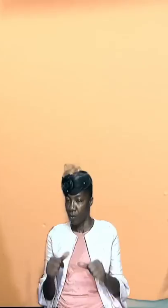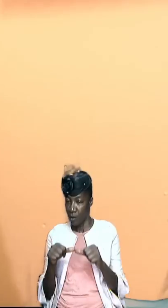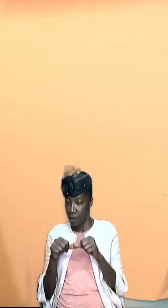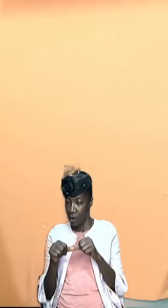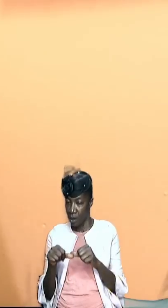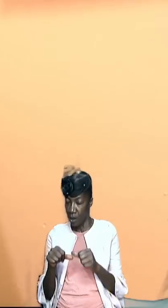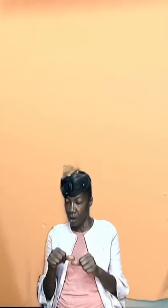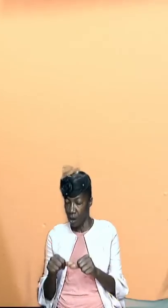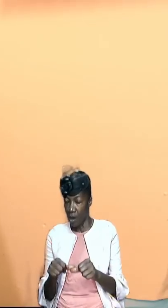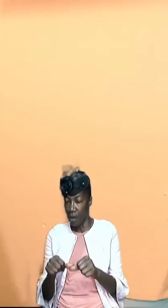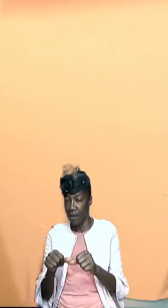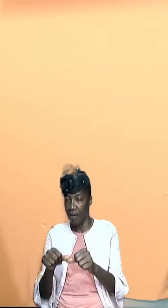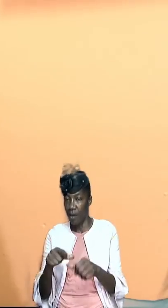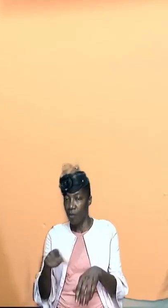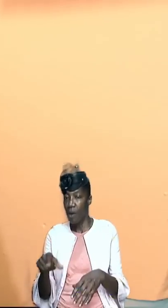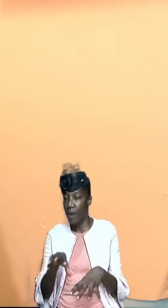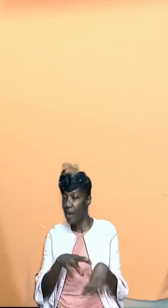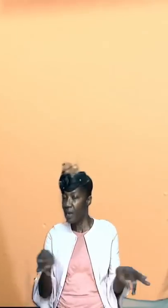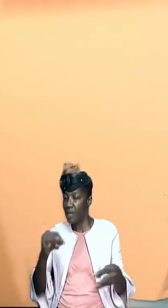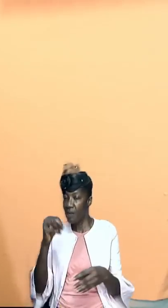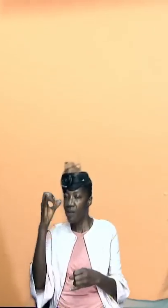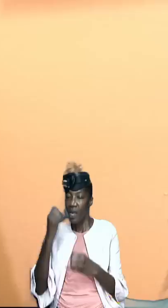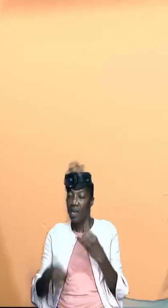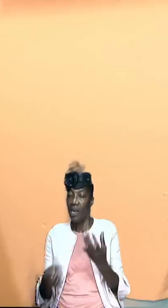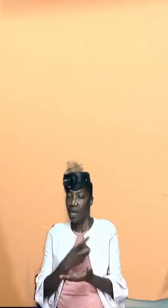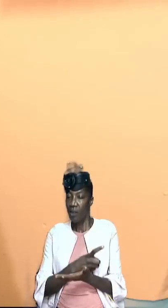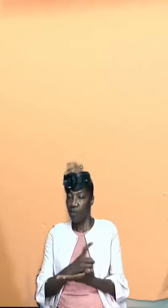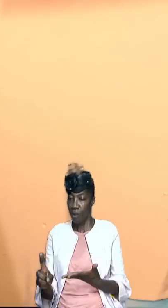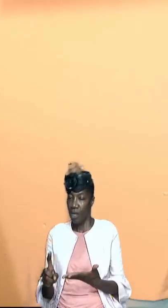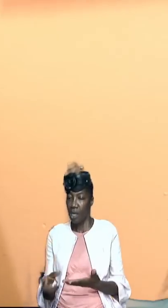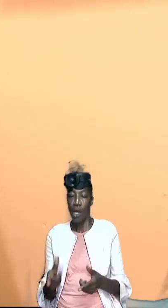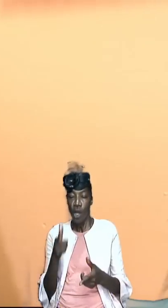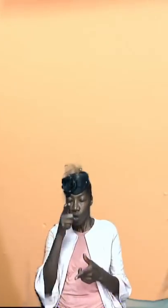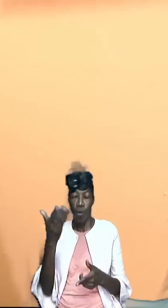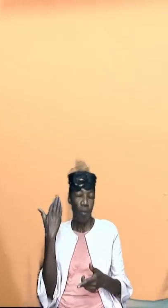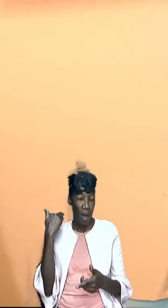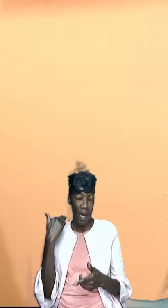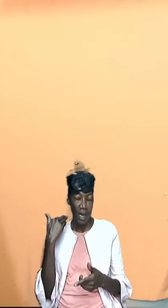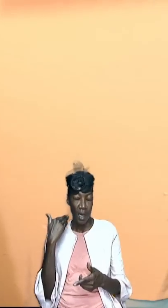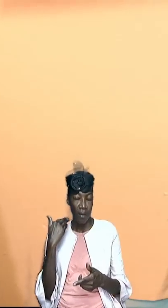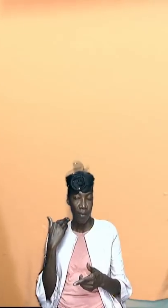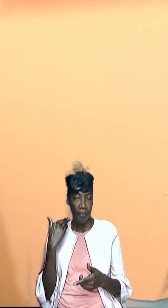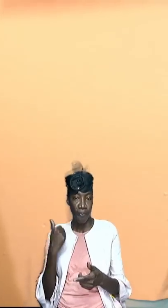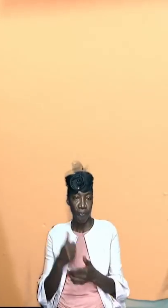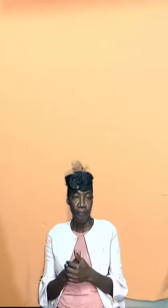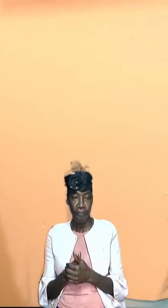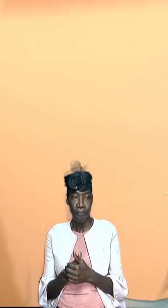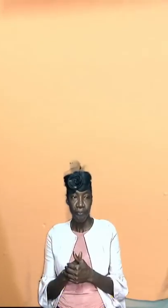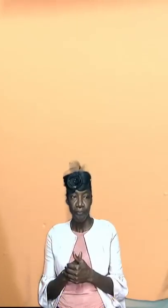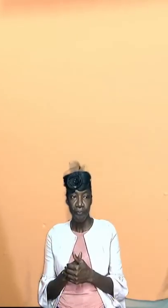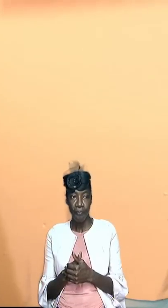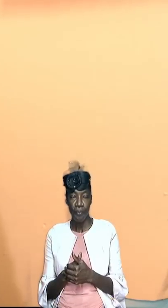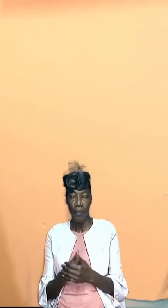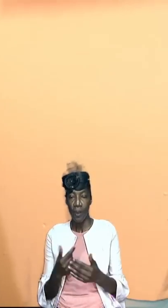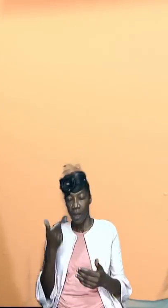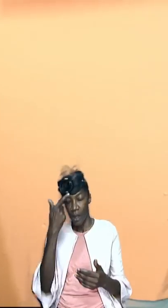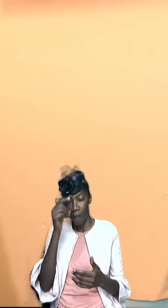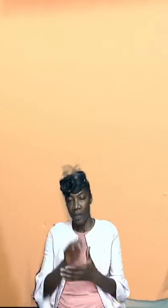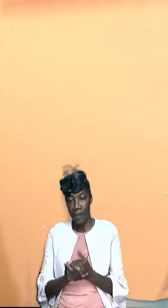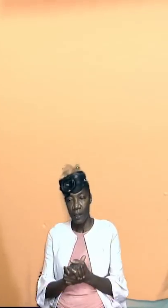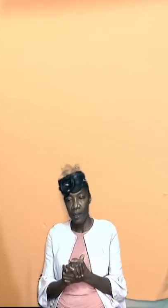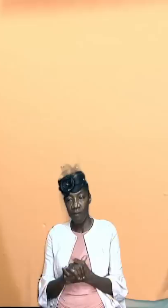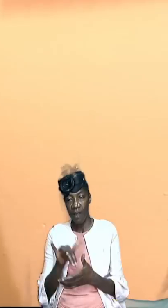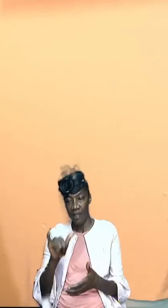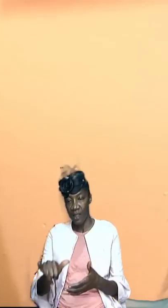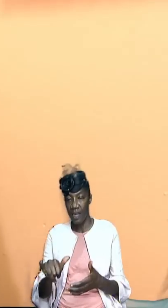continue where we left off last week, just to do a little revision before we jump back into it. But I believe